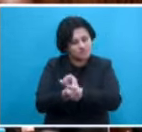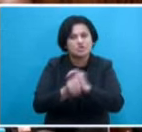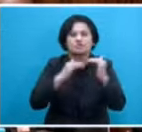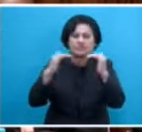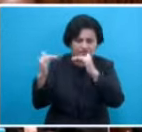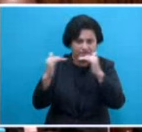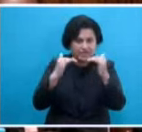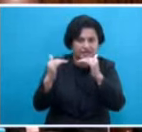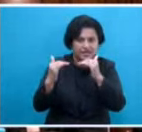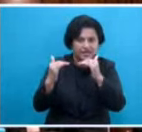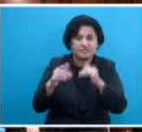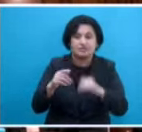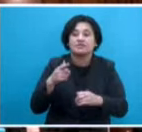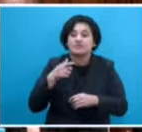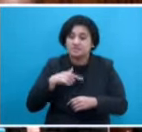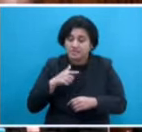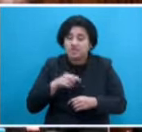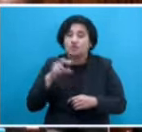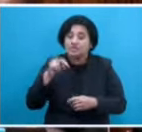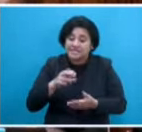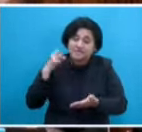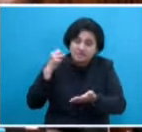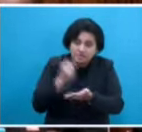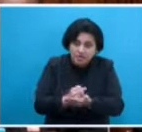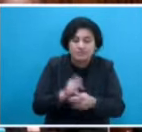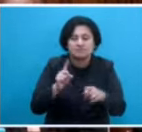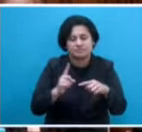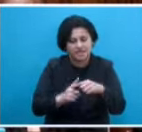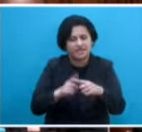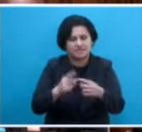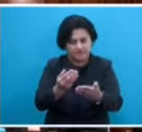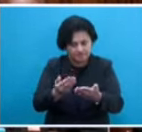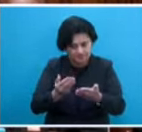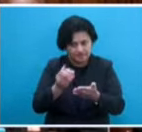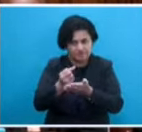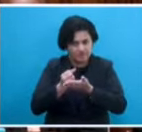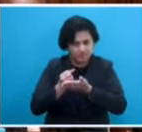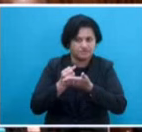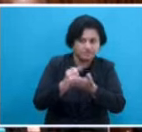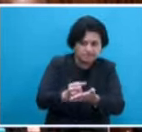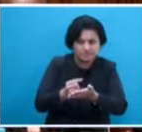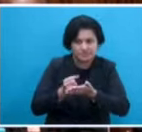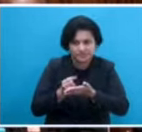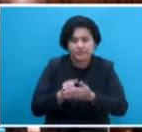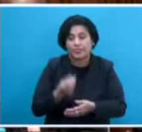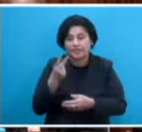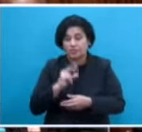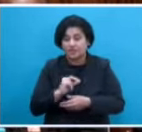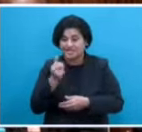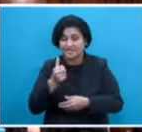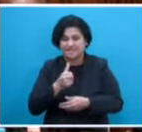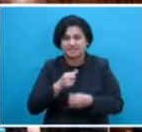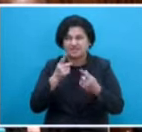the problem. Support must be given to be received. The 2016 Amnesty International report